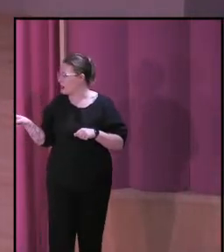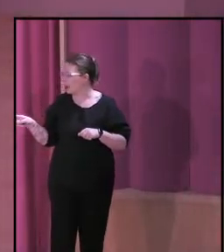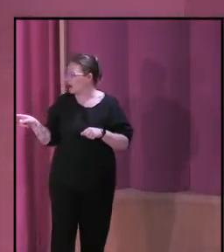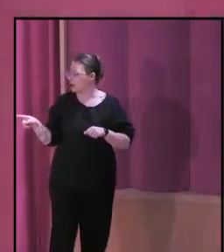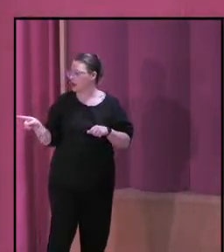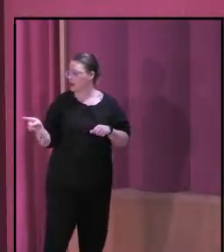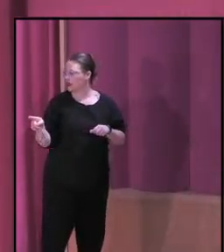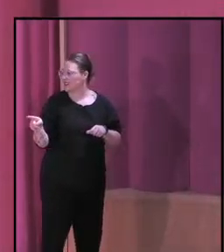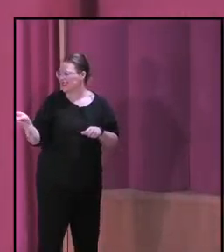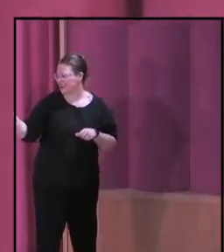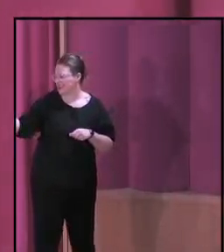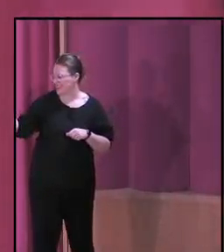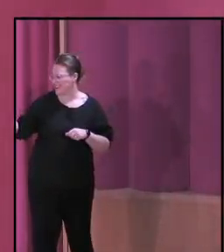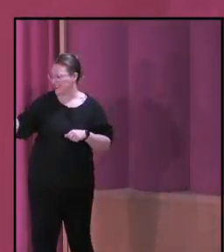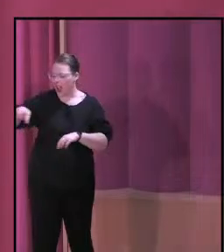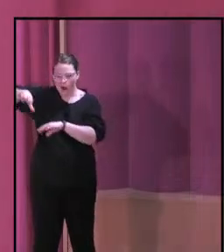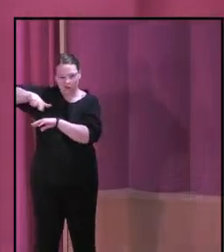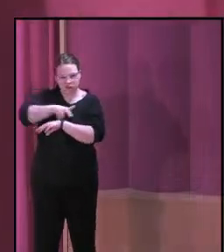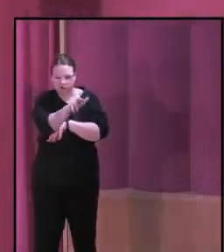Destroyer.